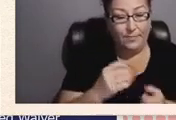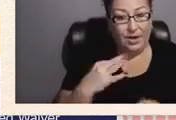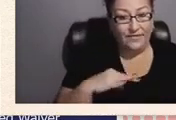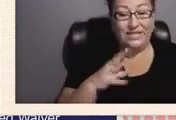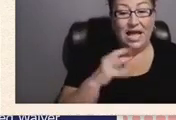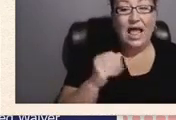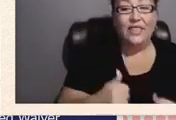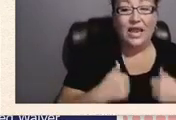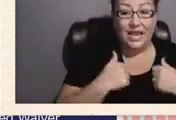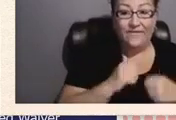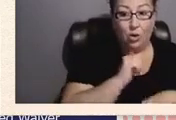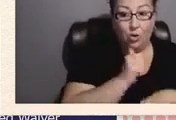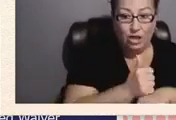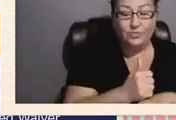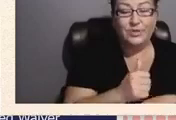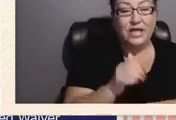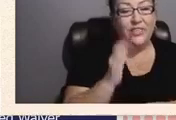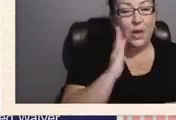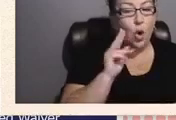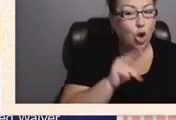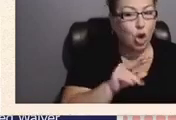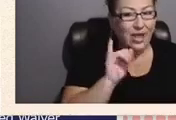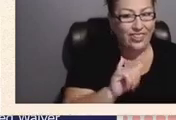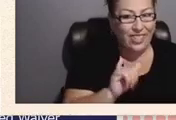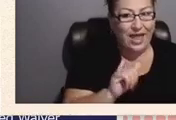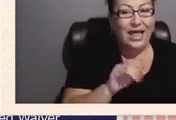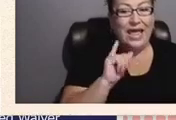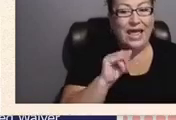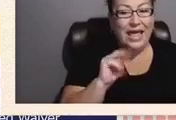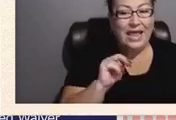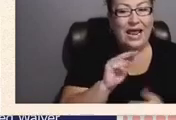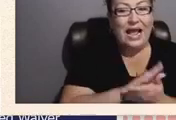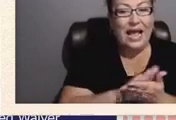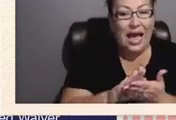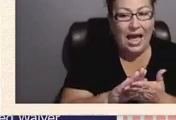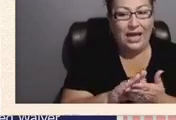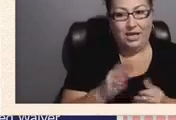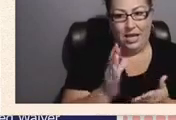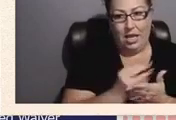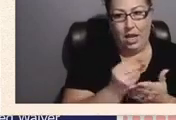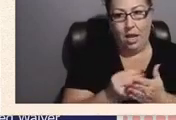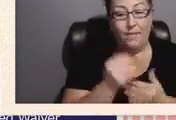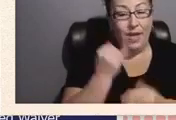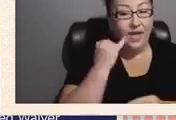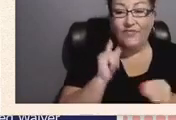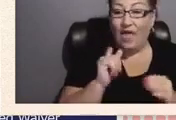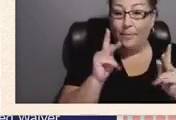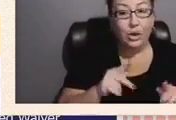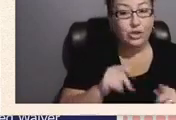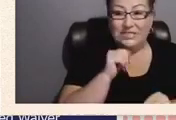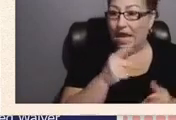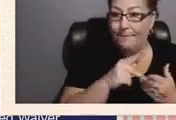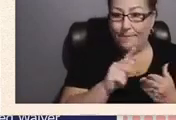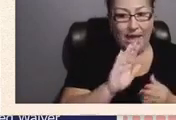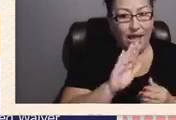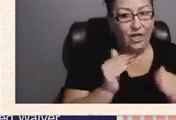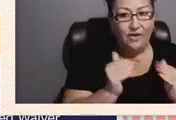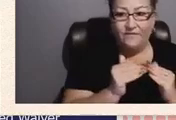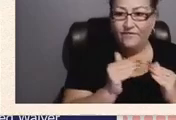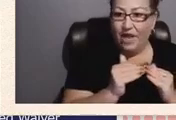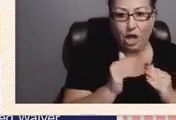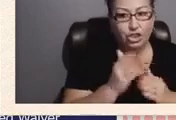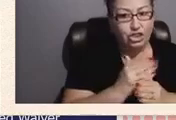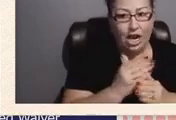they basically are going to look at that as in-kind income. If that individual is not paying their fair market fair share